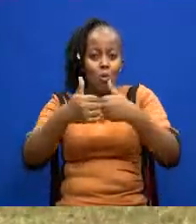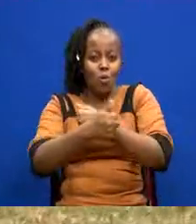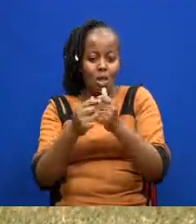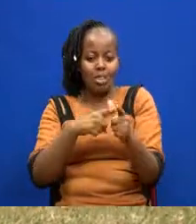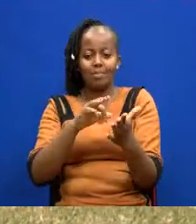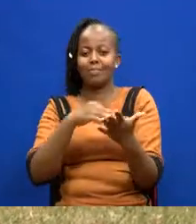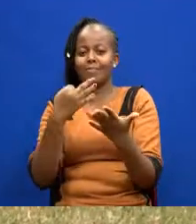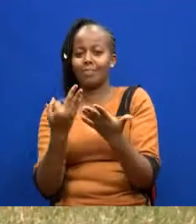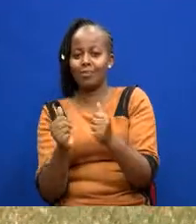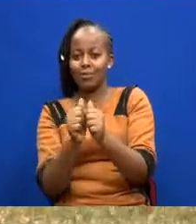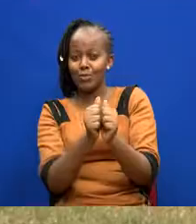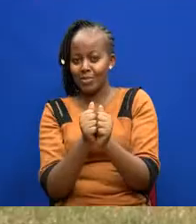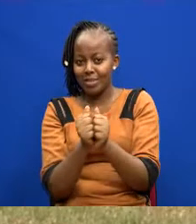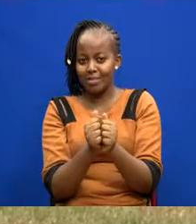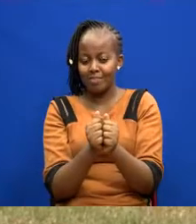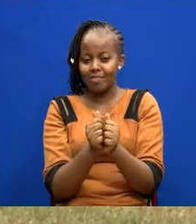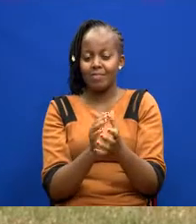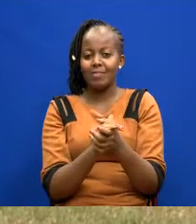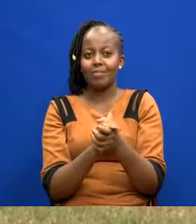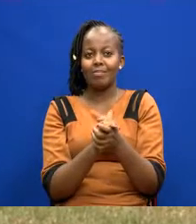Good. Oh, nice tackle there.